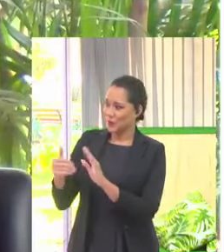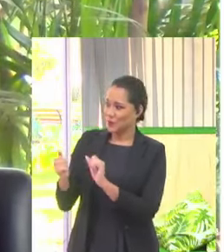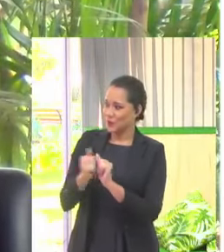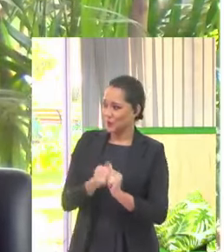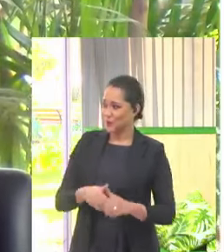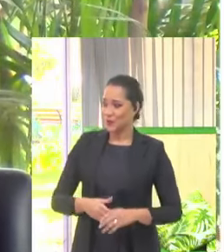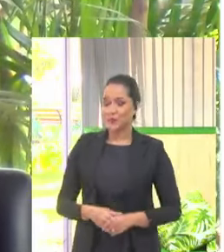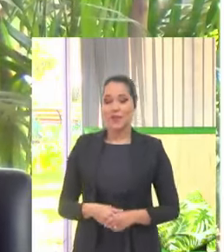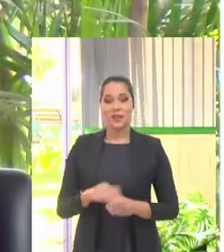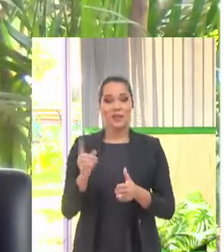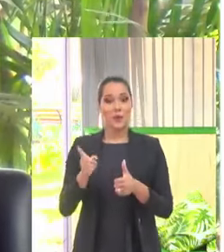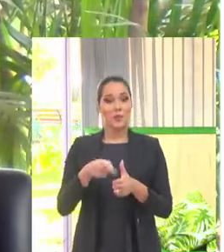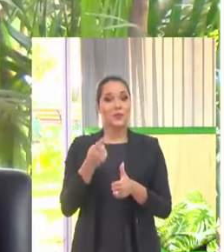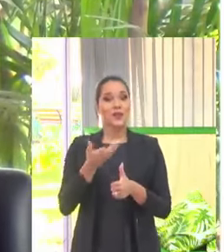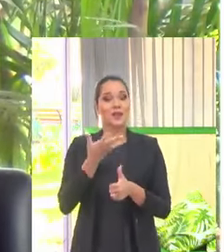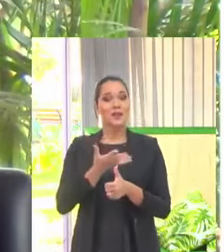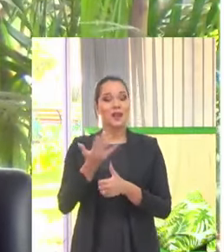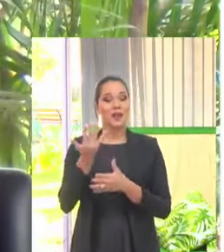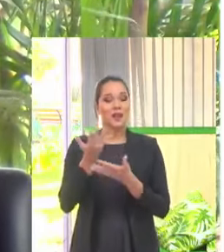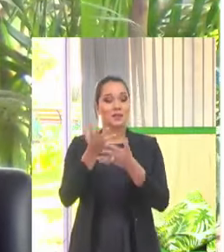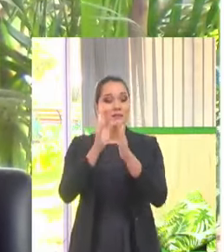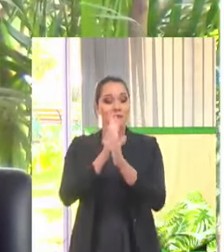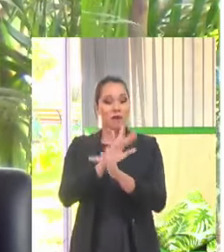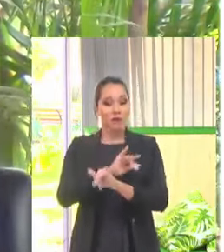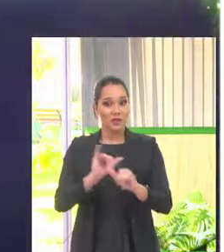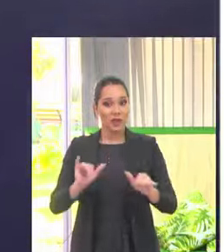you that I'm representing here President Betania.